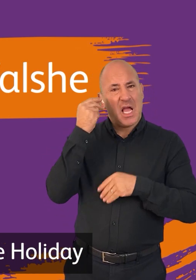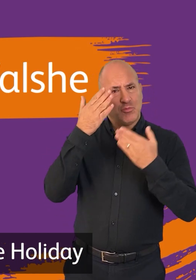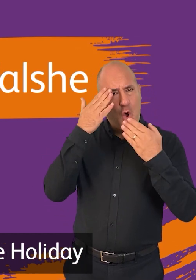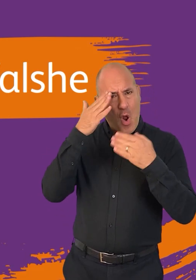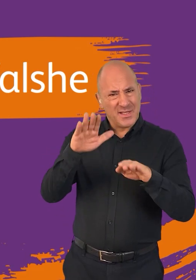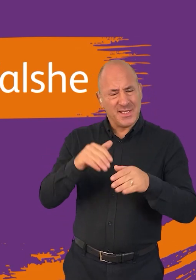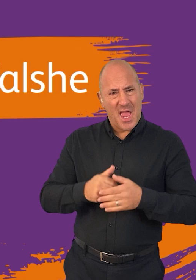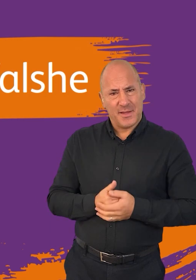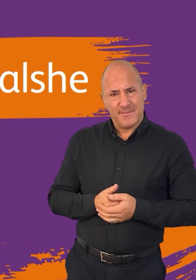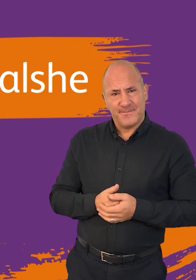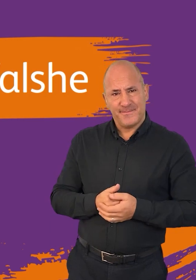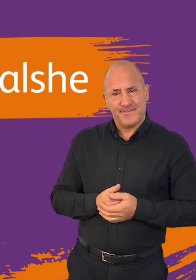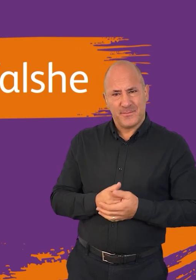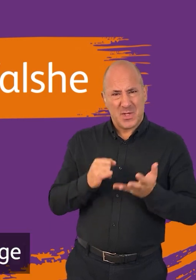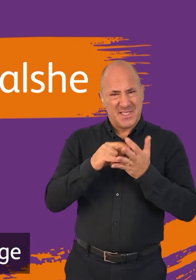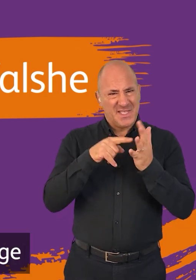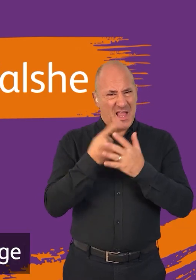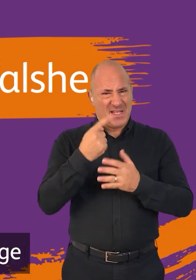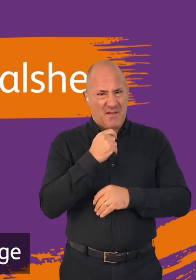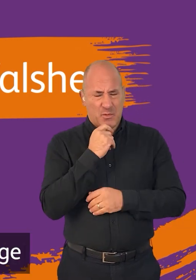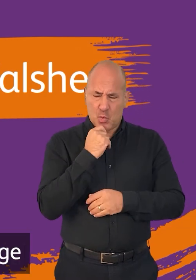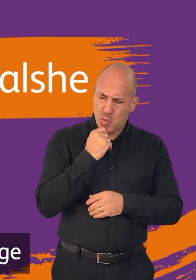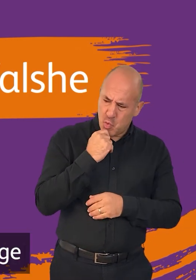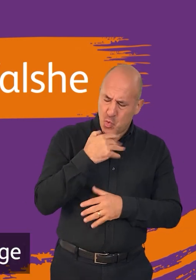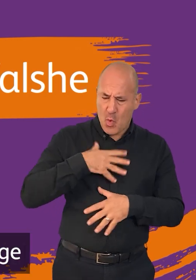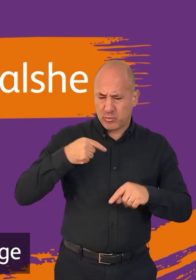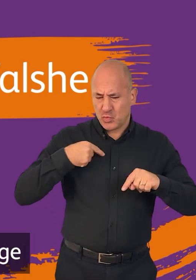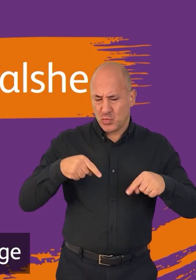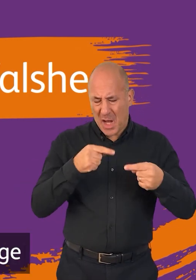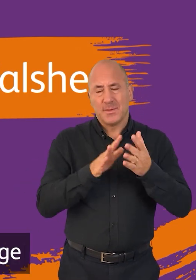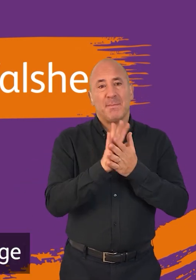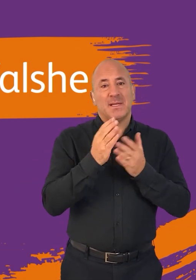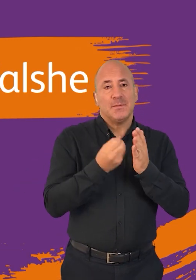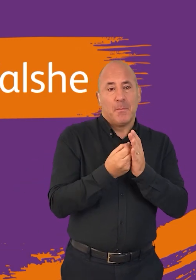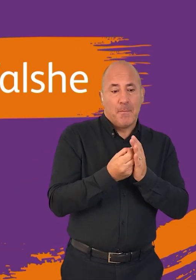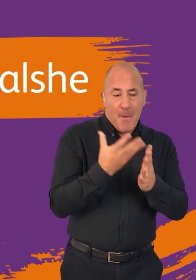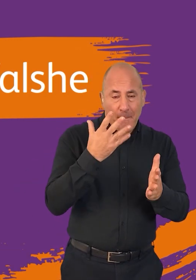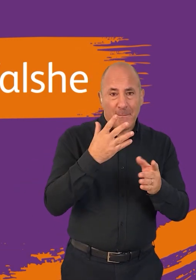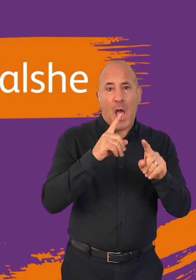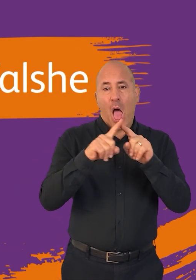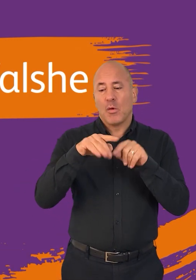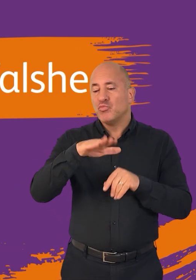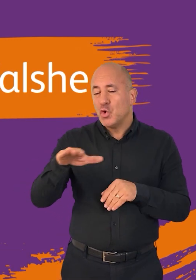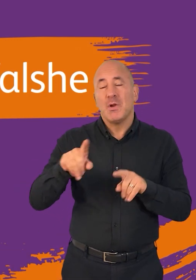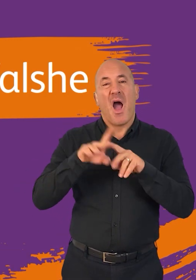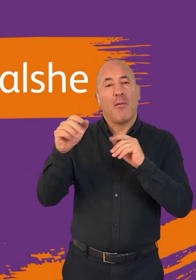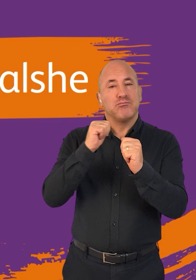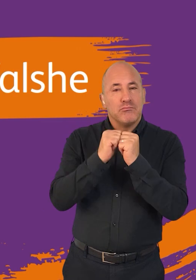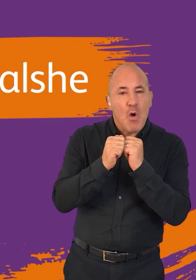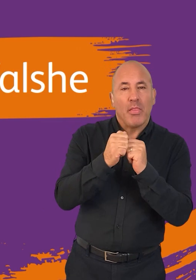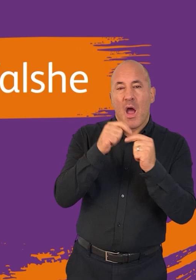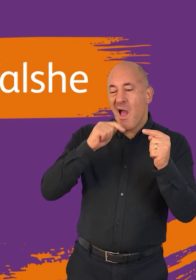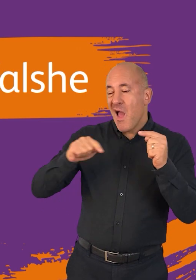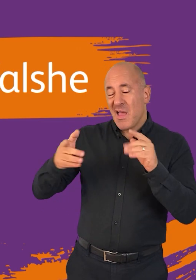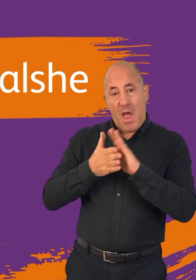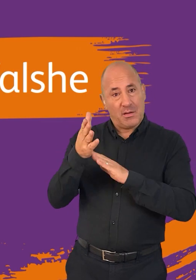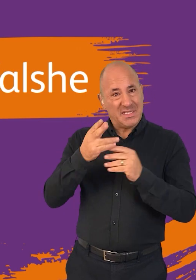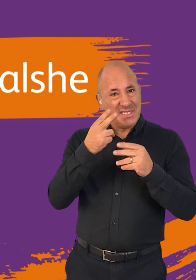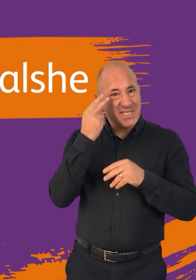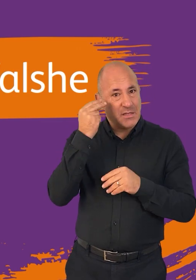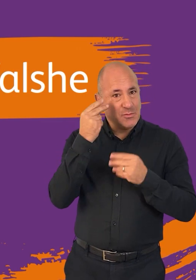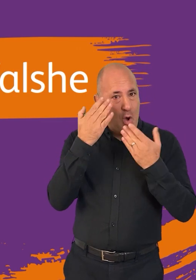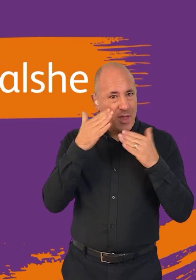Sense holiday last year. Seth was inspired to take on the challenge so other children like Milo could go on a Sense